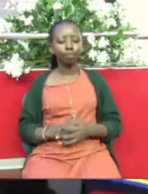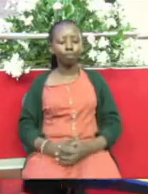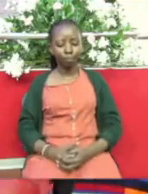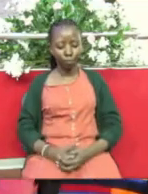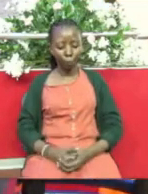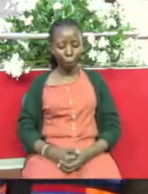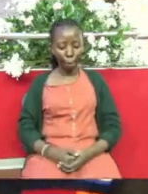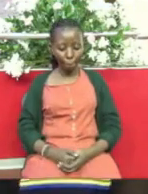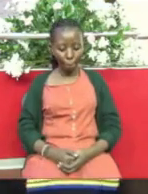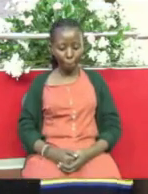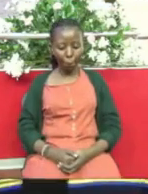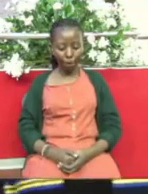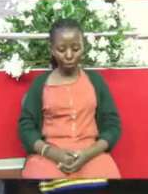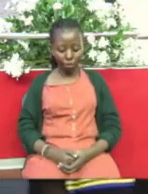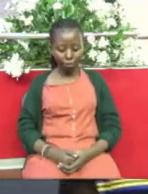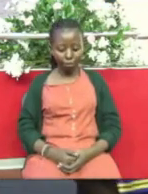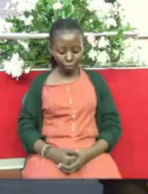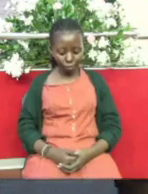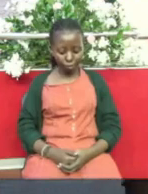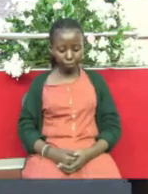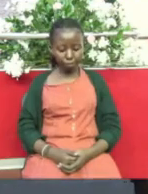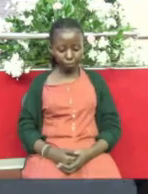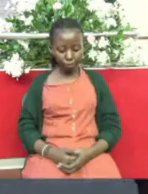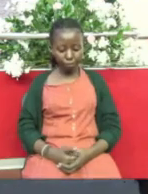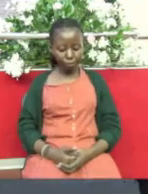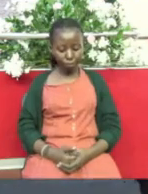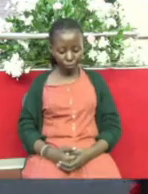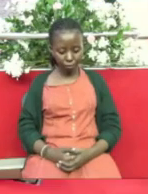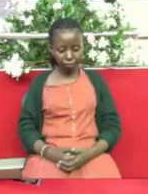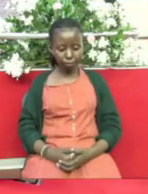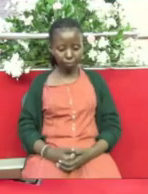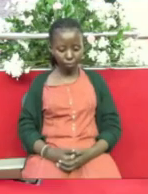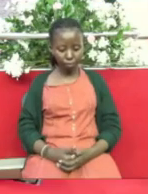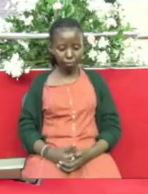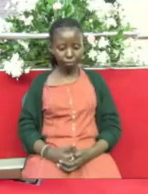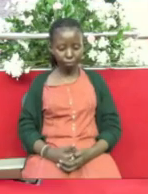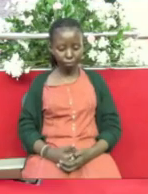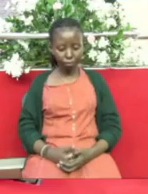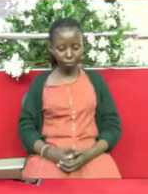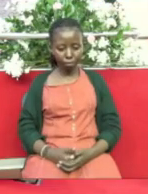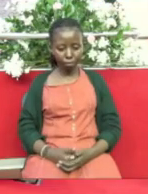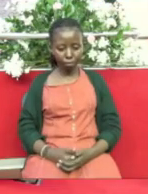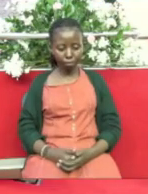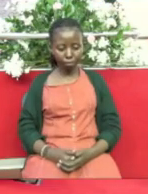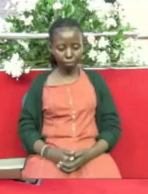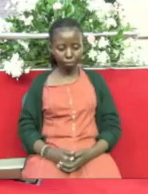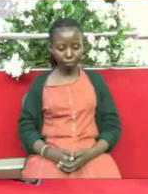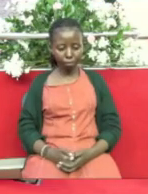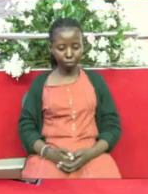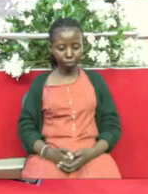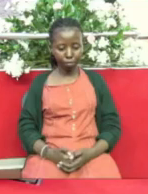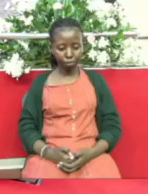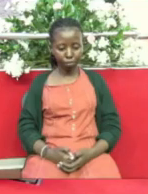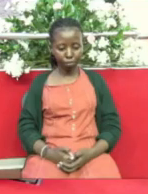you. Oh, we give you thanks. We give you praise. We give you honor. Jesus, we thank